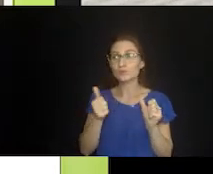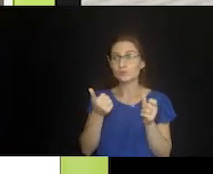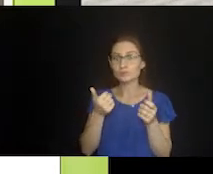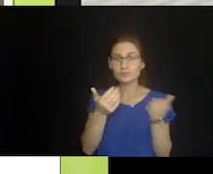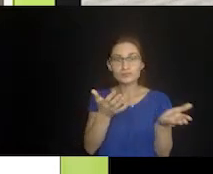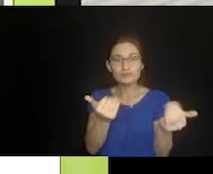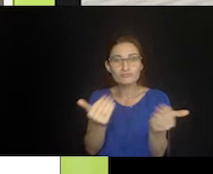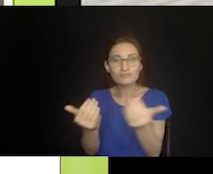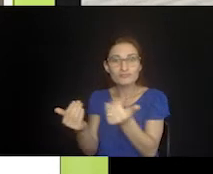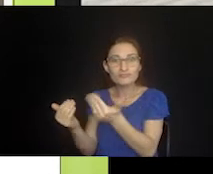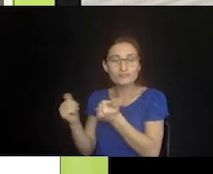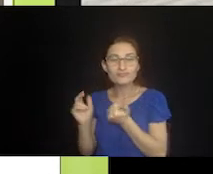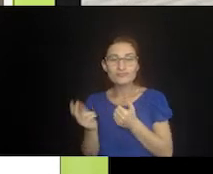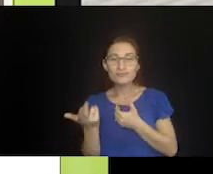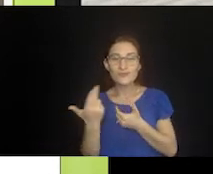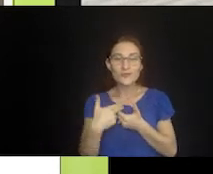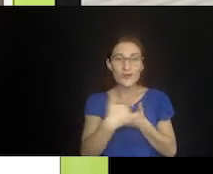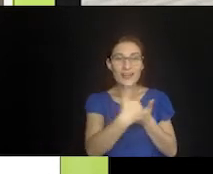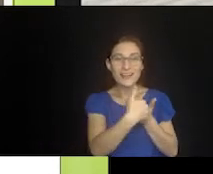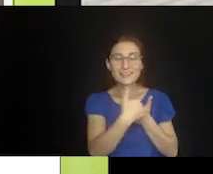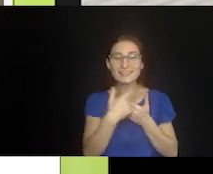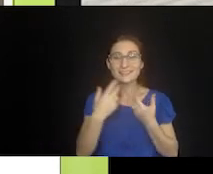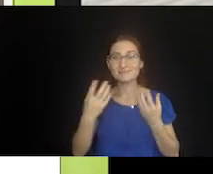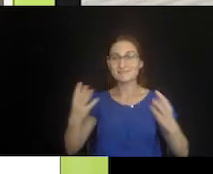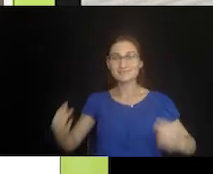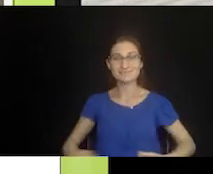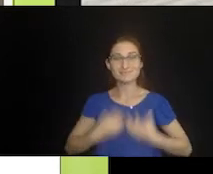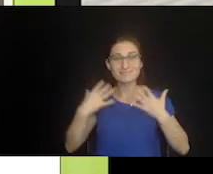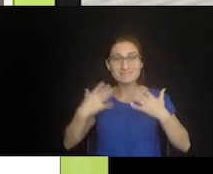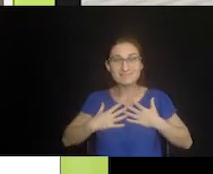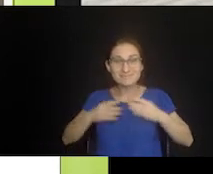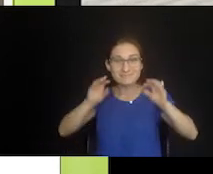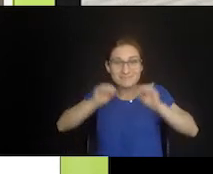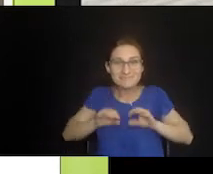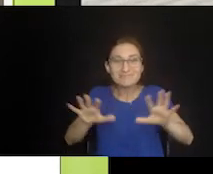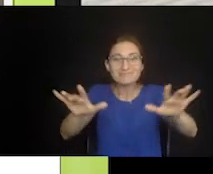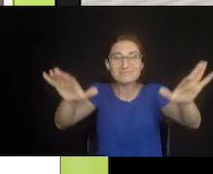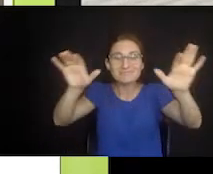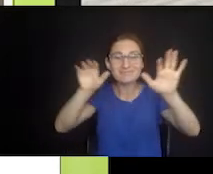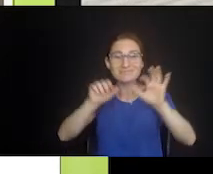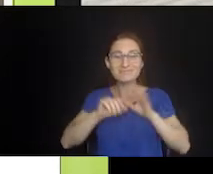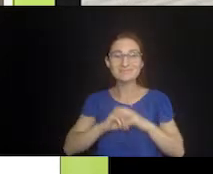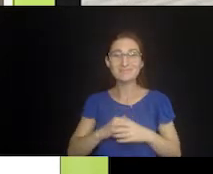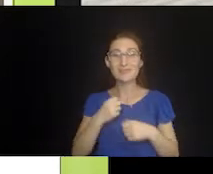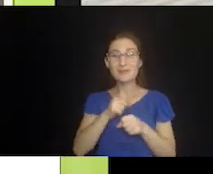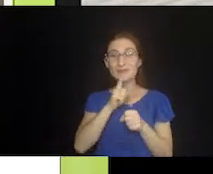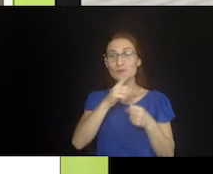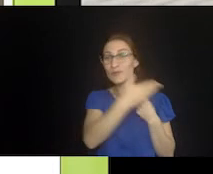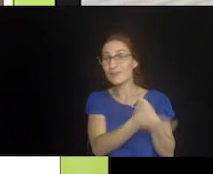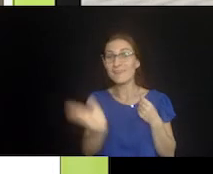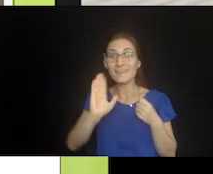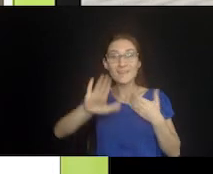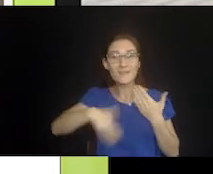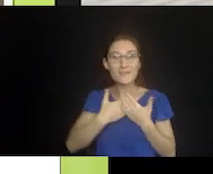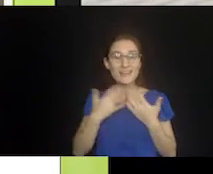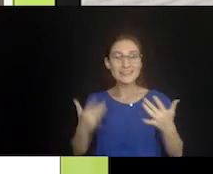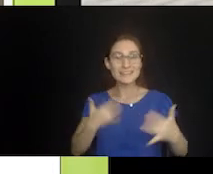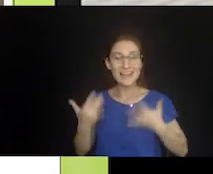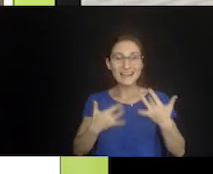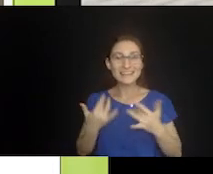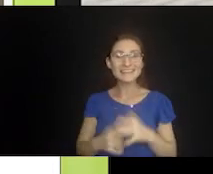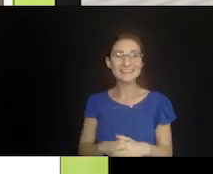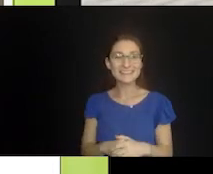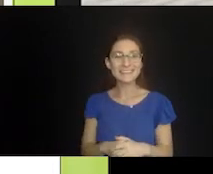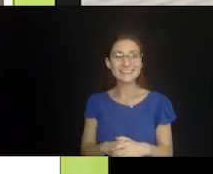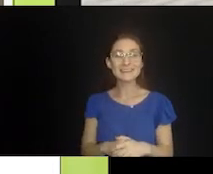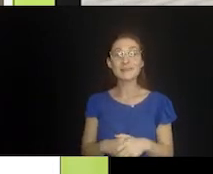organization and try to entice them to come and let them know, be excited about what you're doing and get